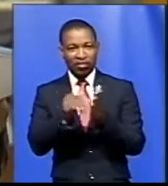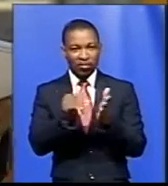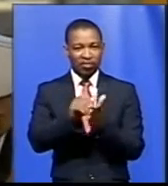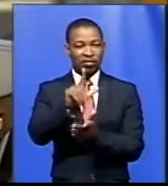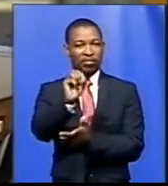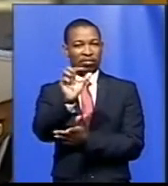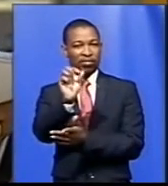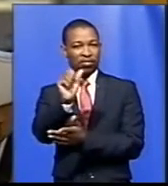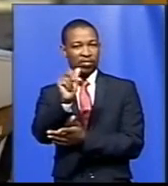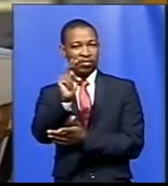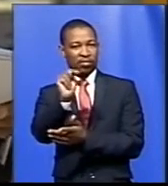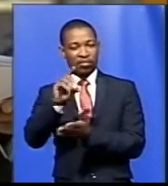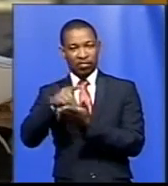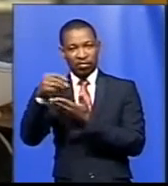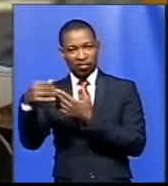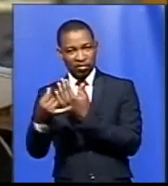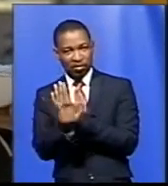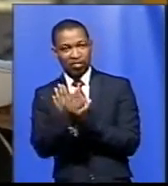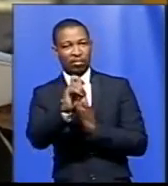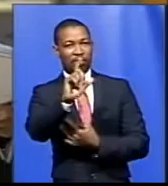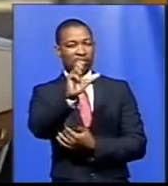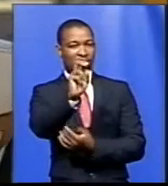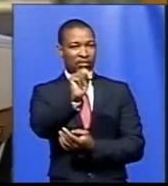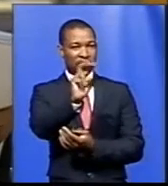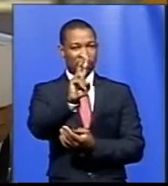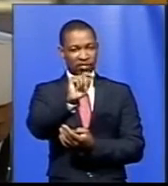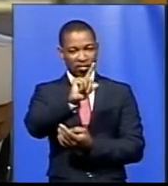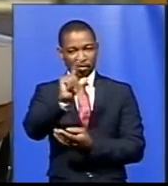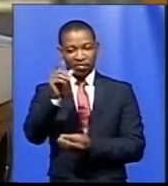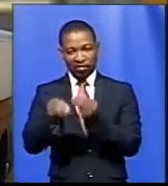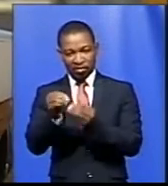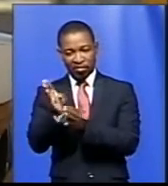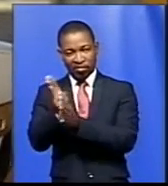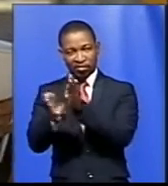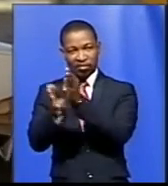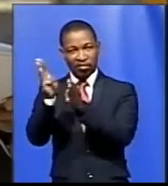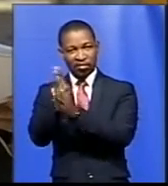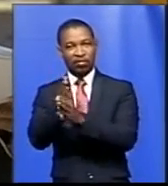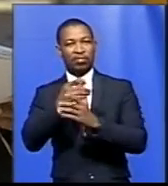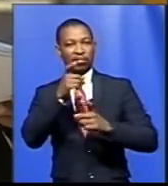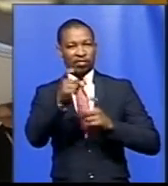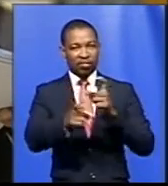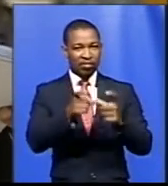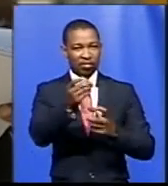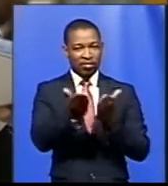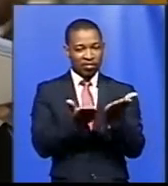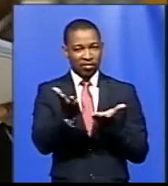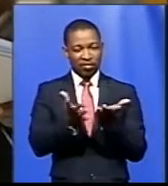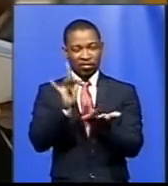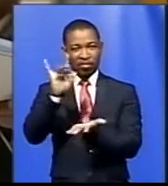irrigation project, Glen Valley infrastructure rehabilitation, agricultural service